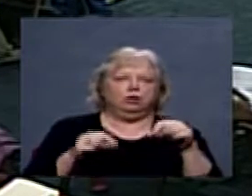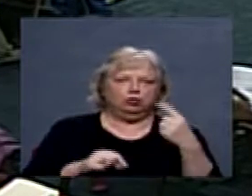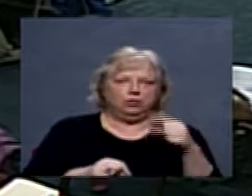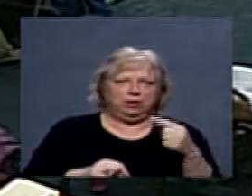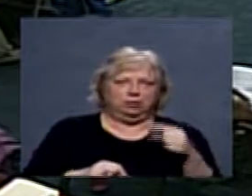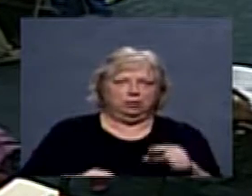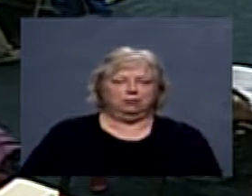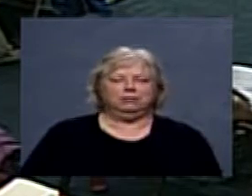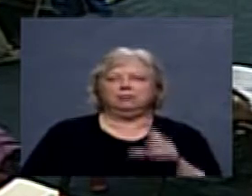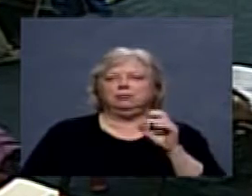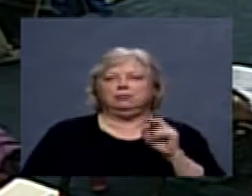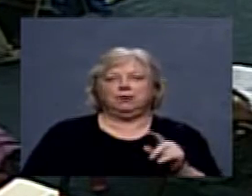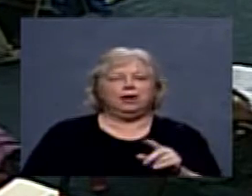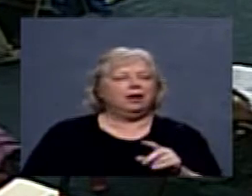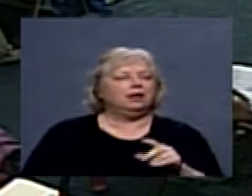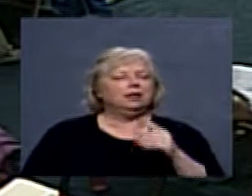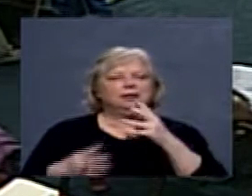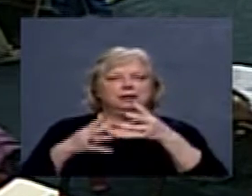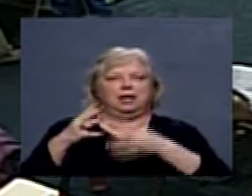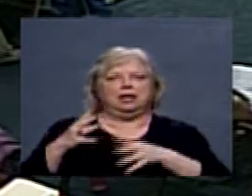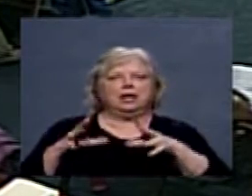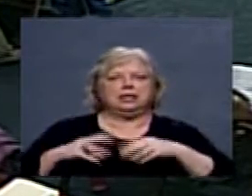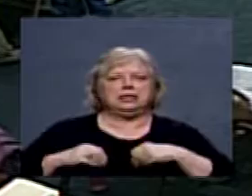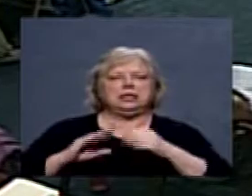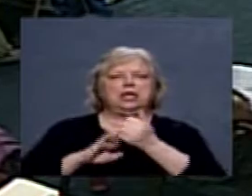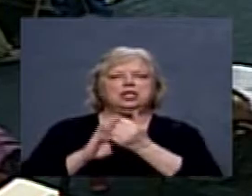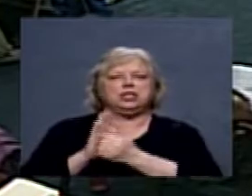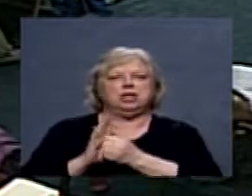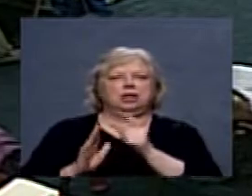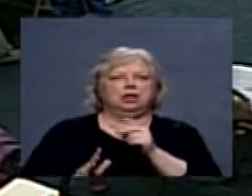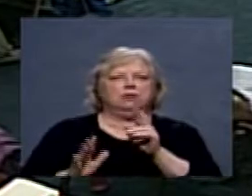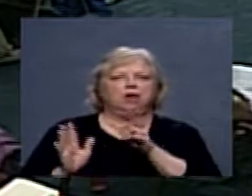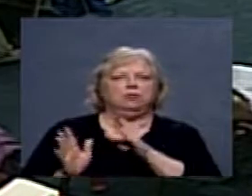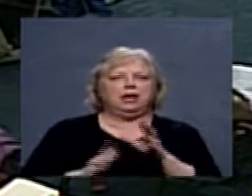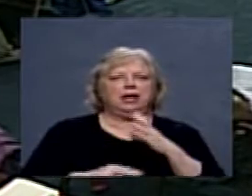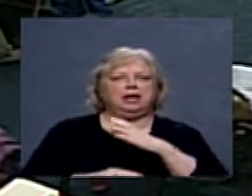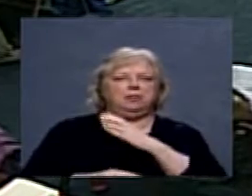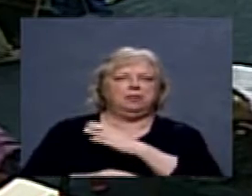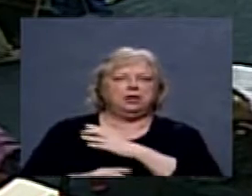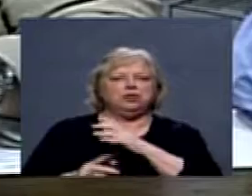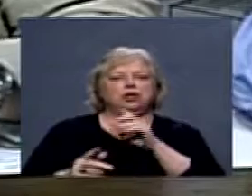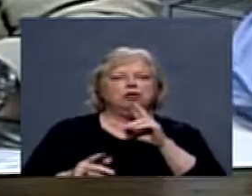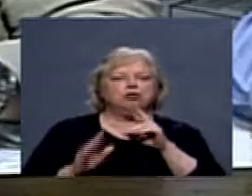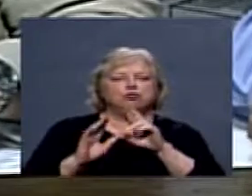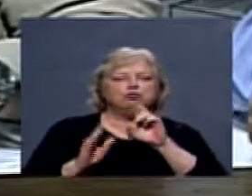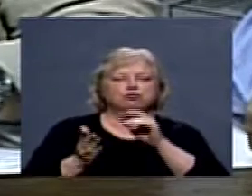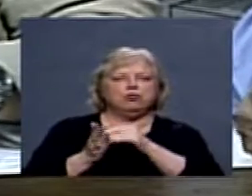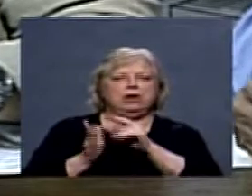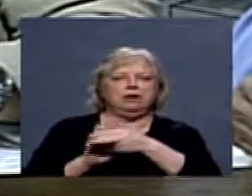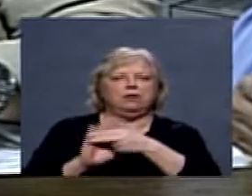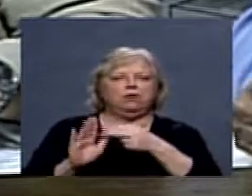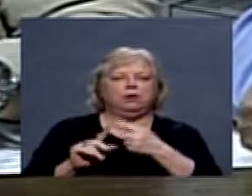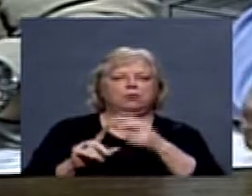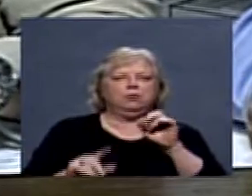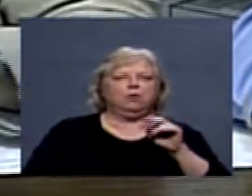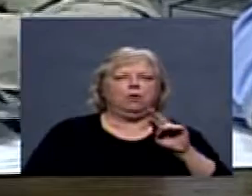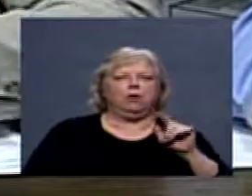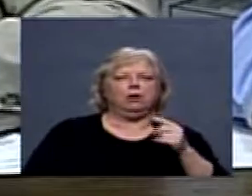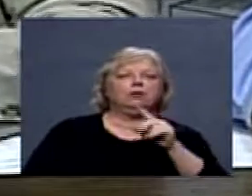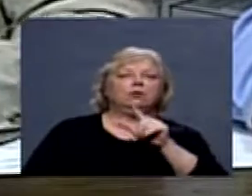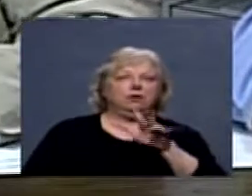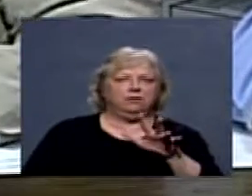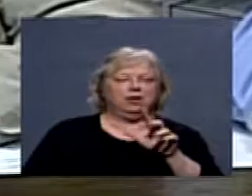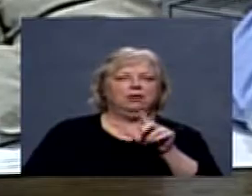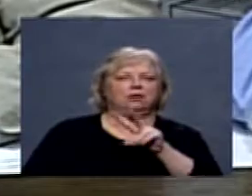Okay. Okay. Following is the consent agenda for Little Rock Planning Commission, Planning Rezoning Conditional Use Hearing of August 25th,